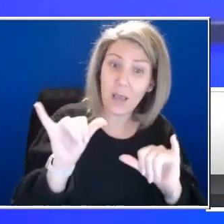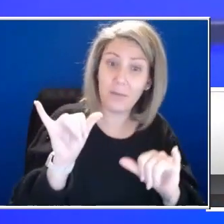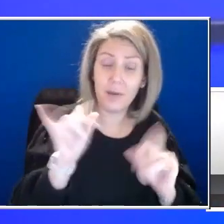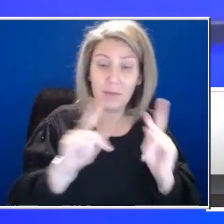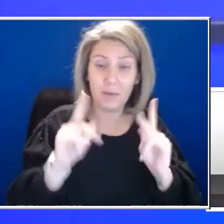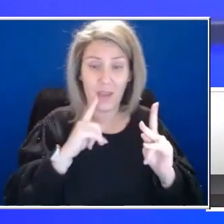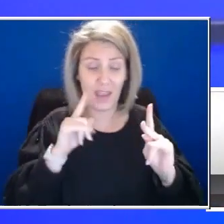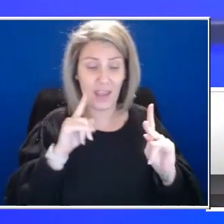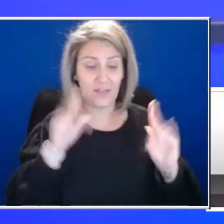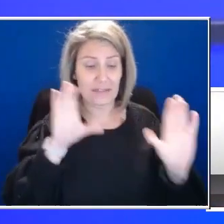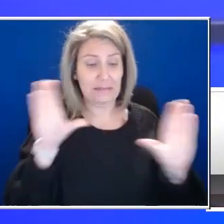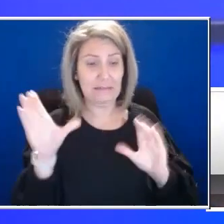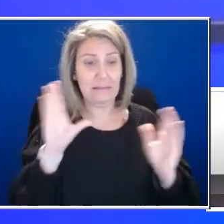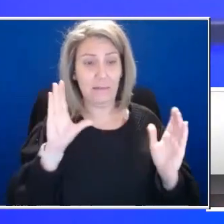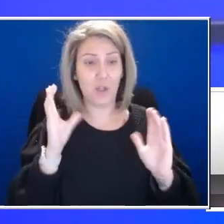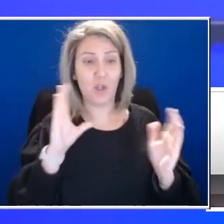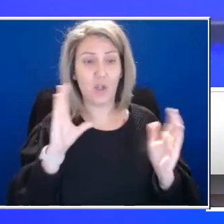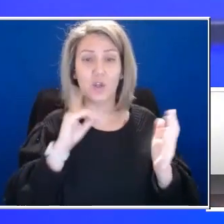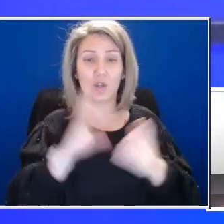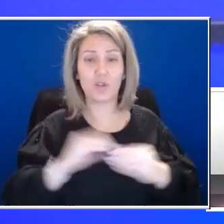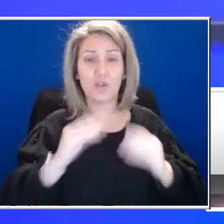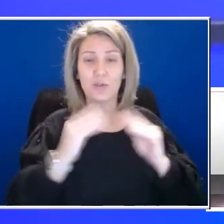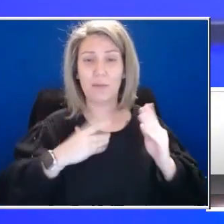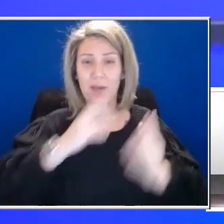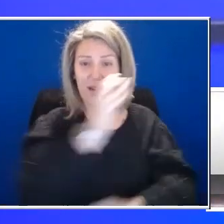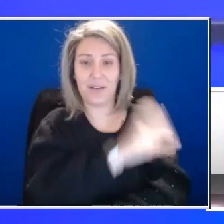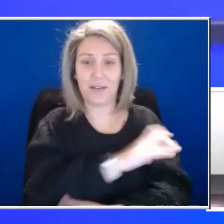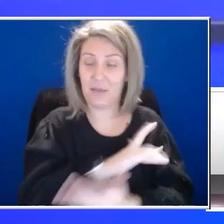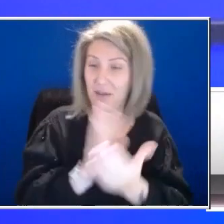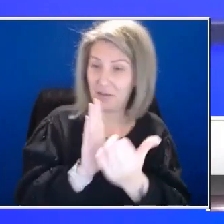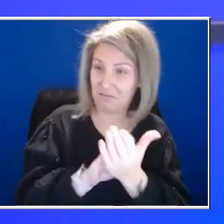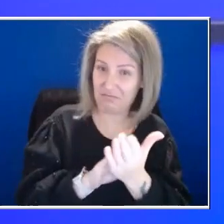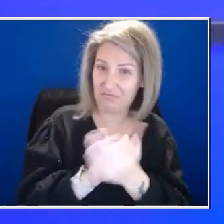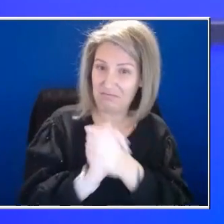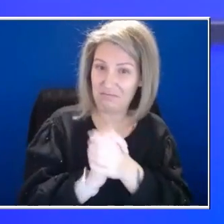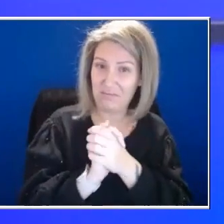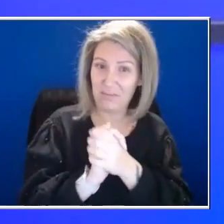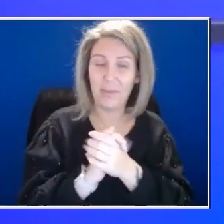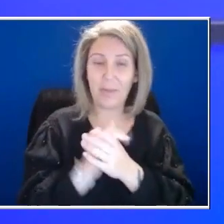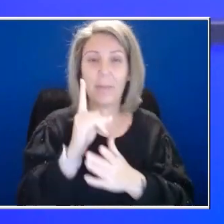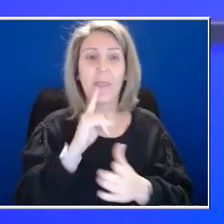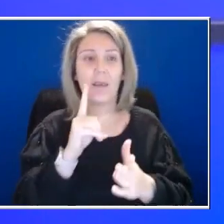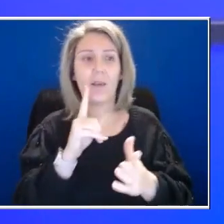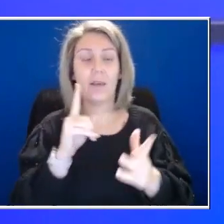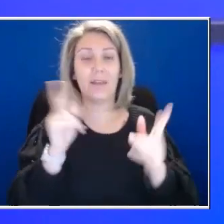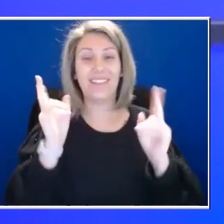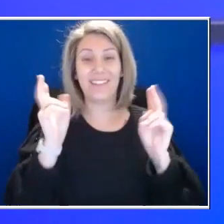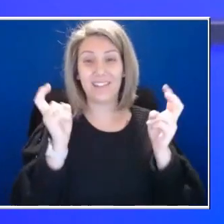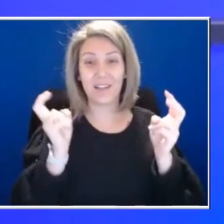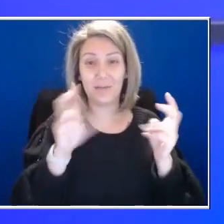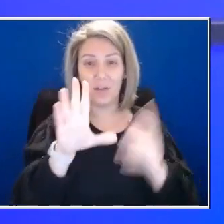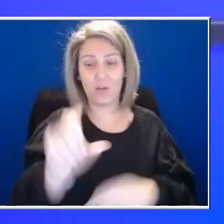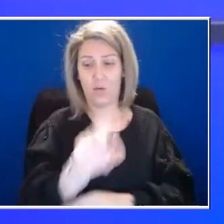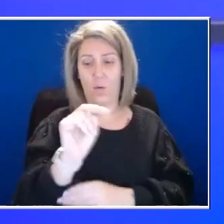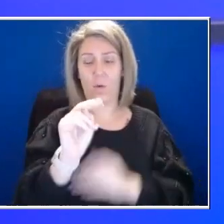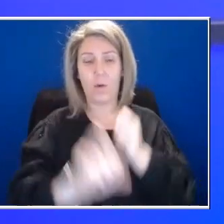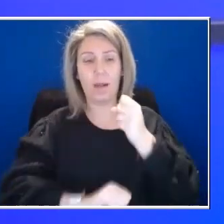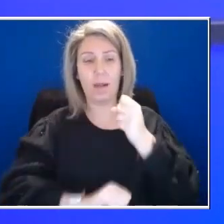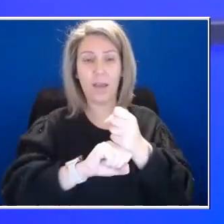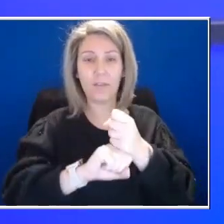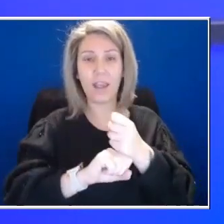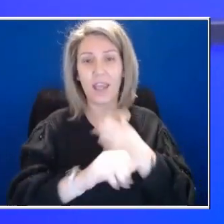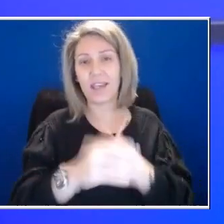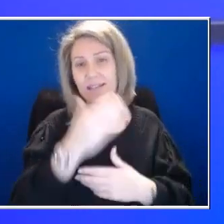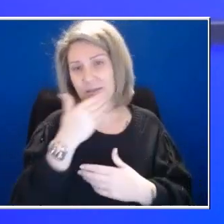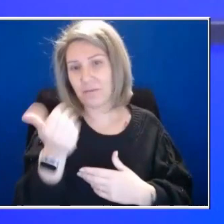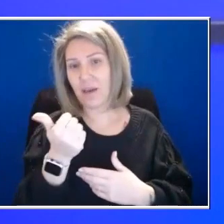yourself in my clinic, the first thing I do is congratulate you, because mm-hmm. I think the underlying theme here is being your own advocate works really well in a lot